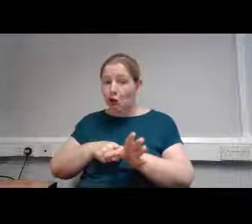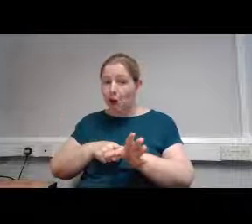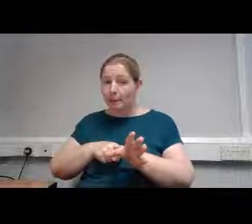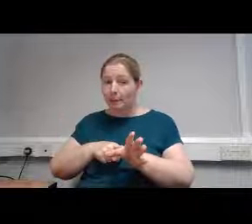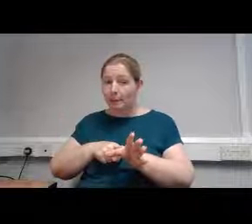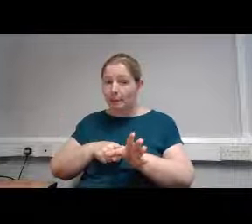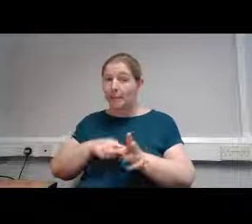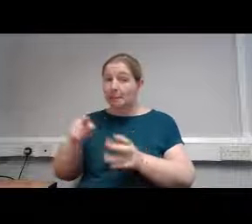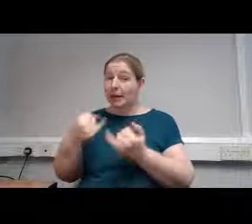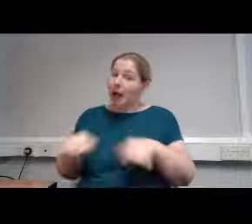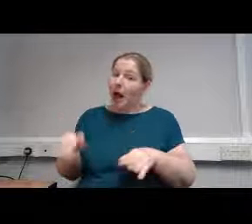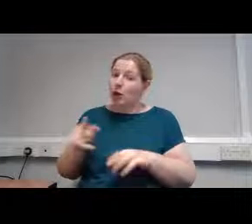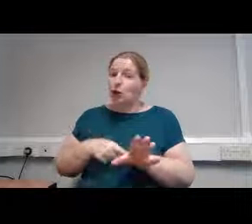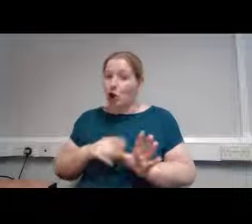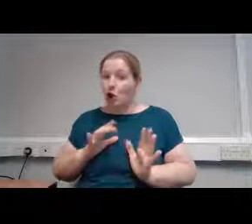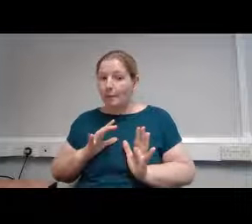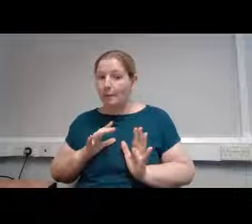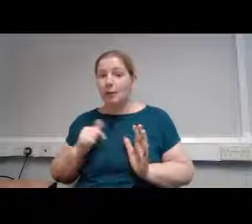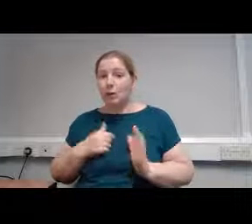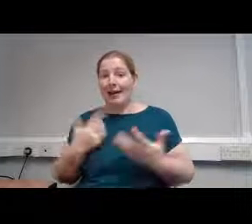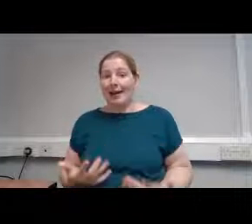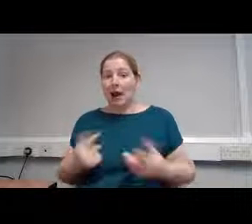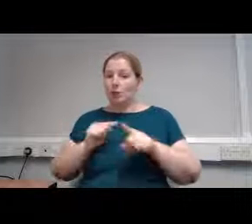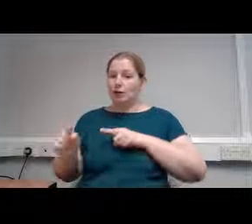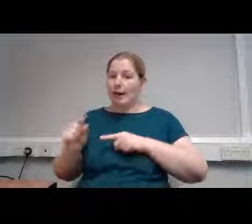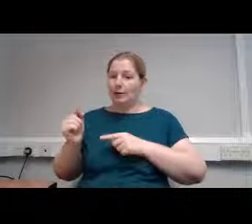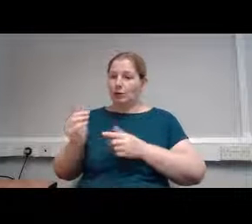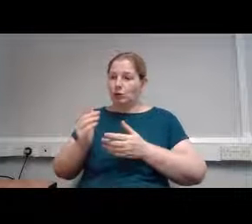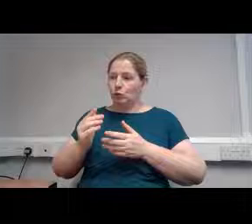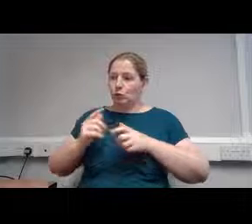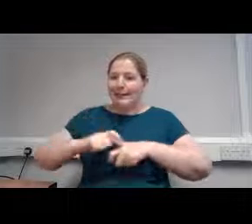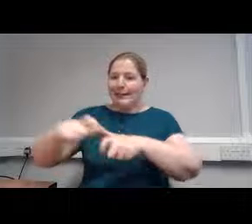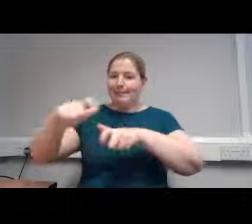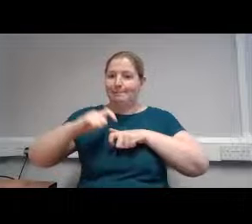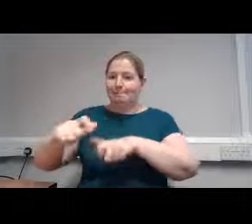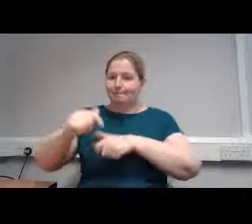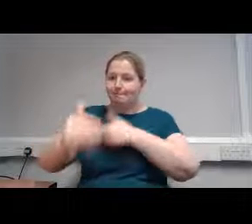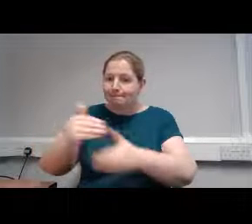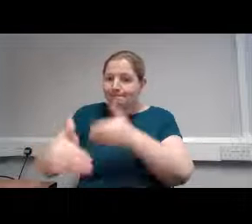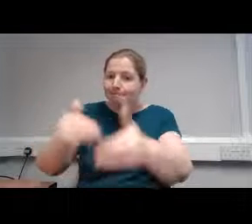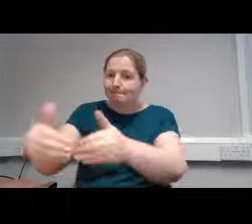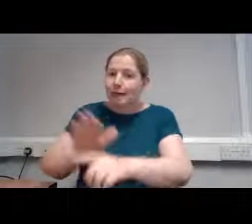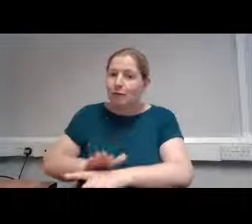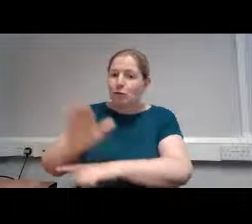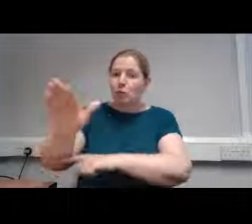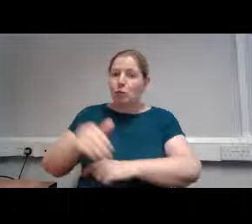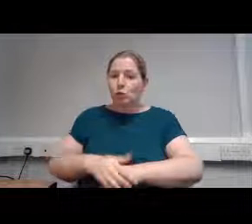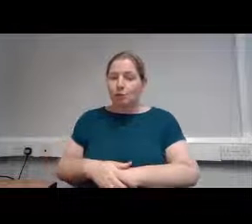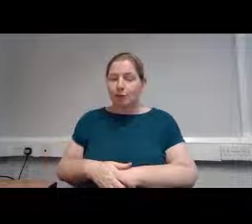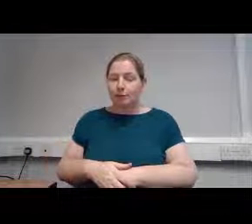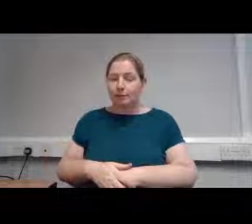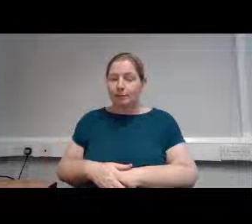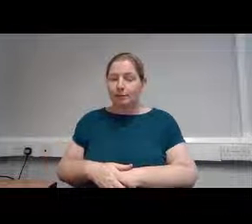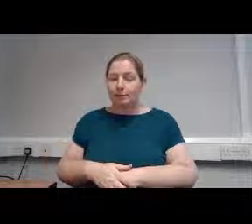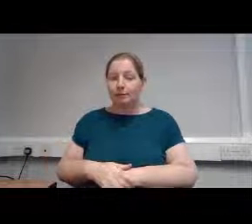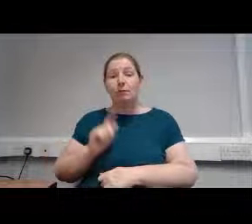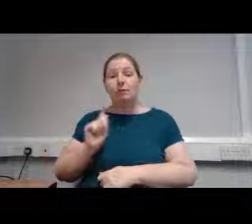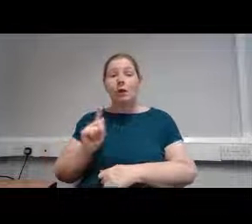work, and we're in a phase now where we're trying to make this more sustainable as to where it sits in the future. But